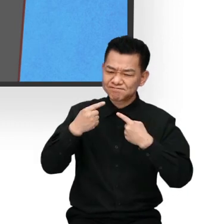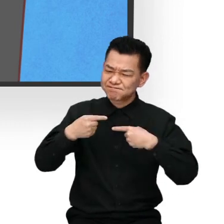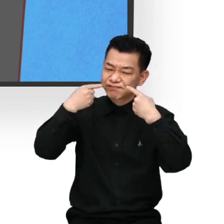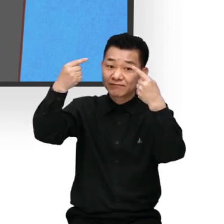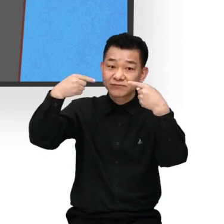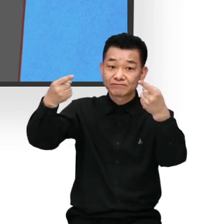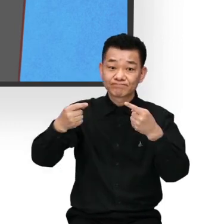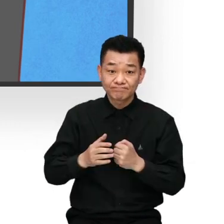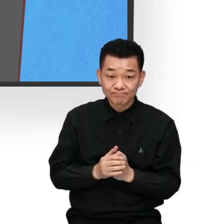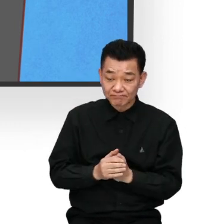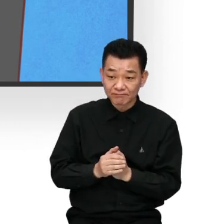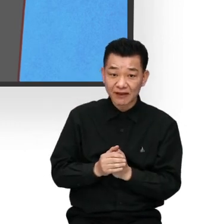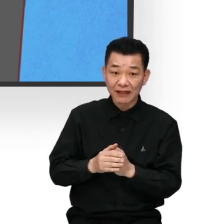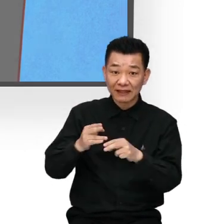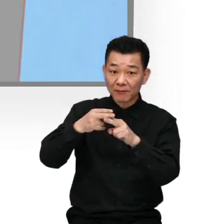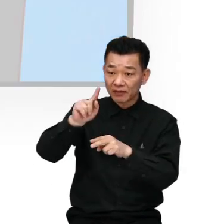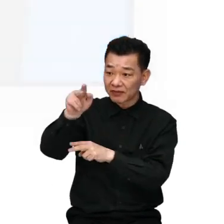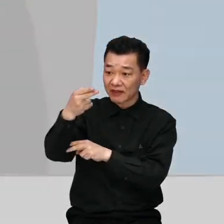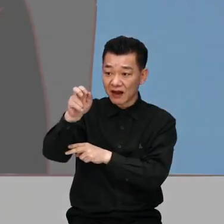renowned Theresia Degener.